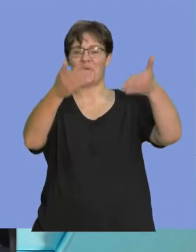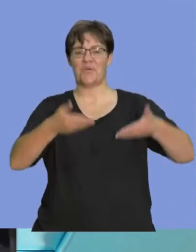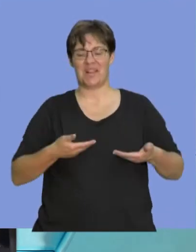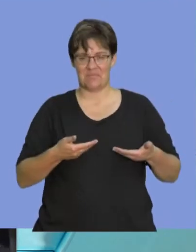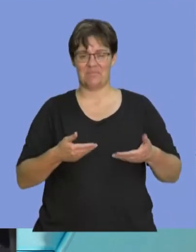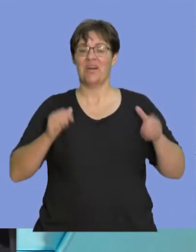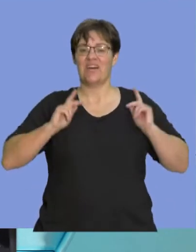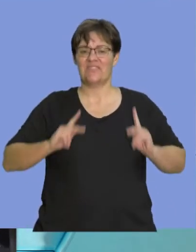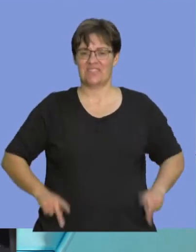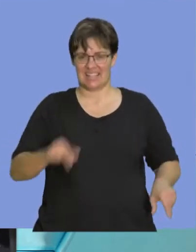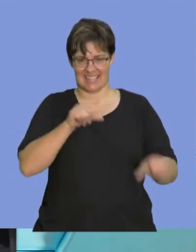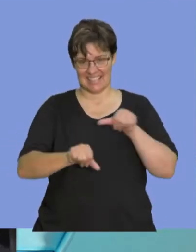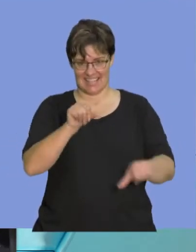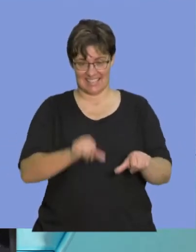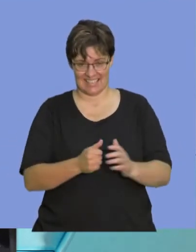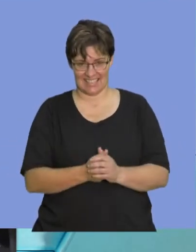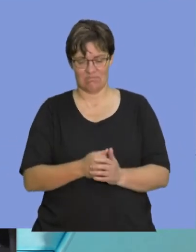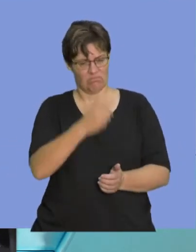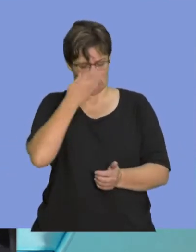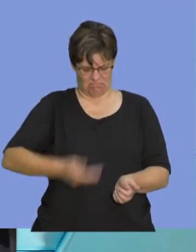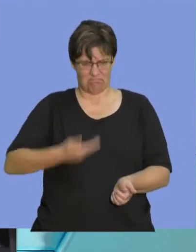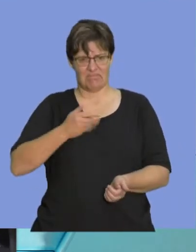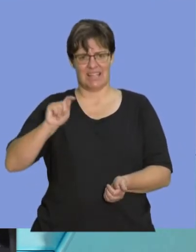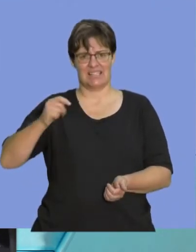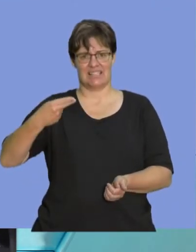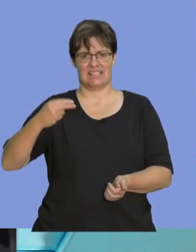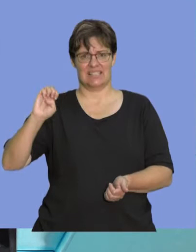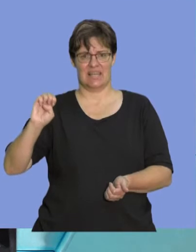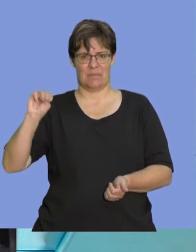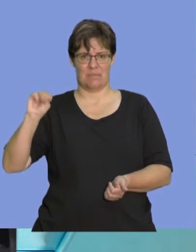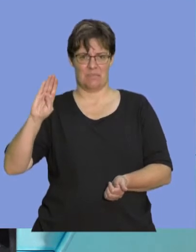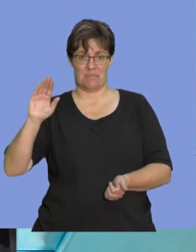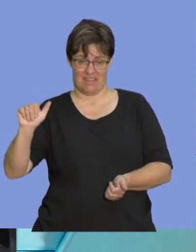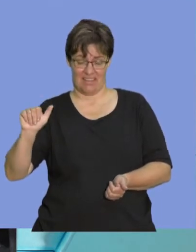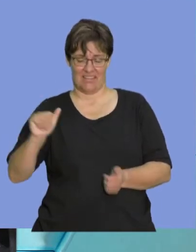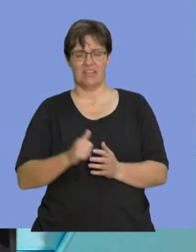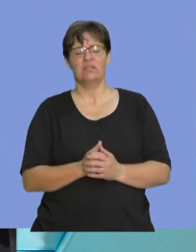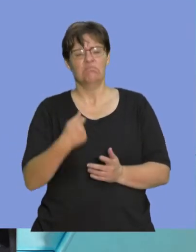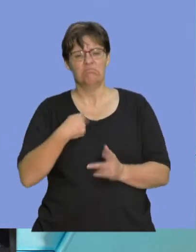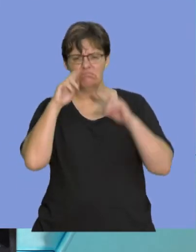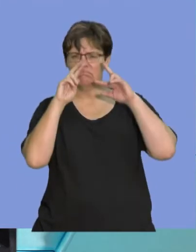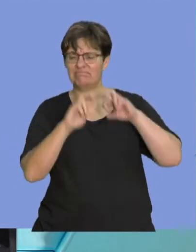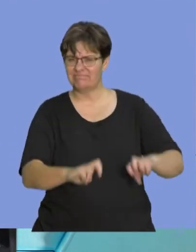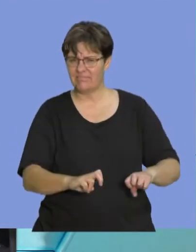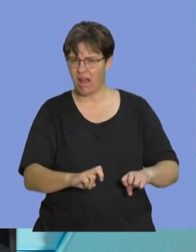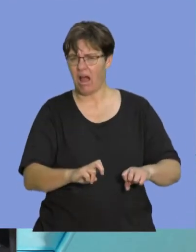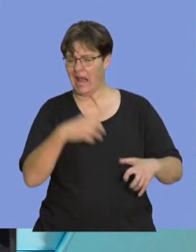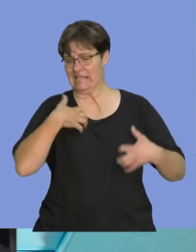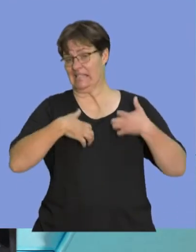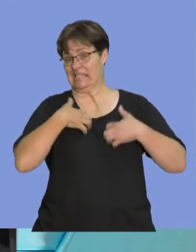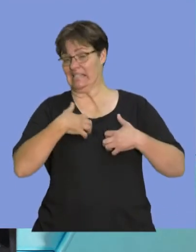to our session today for physical sciences. My name is Themba Ncube. Today we actually exploring an exciting aspect